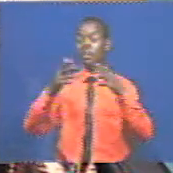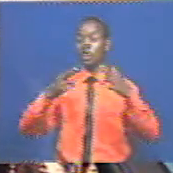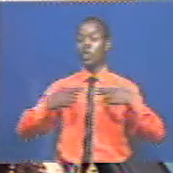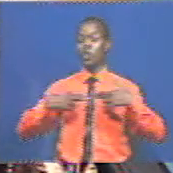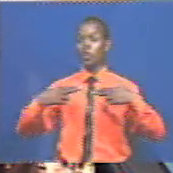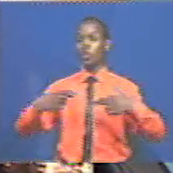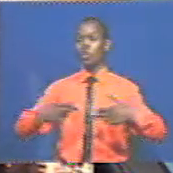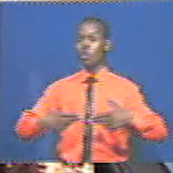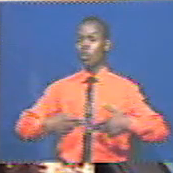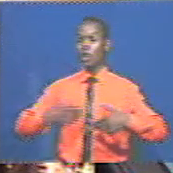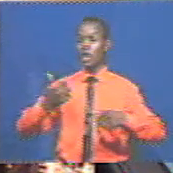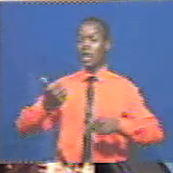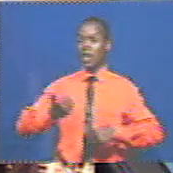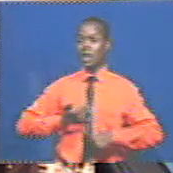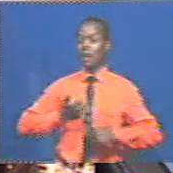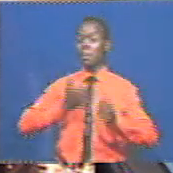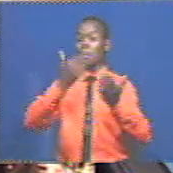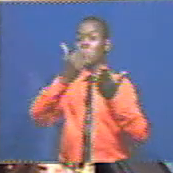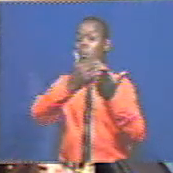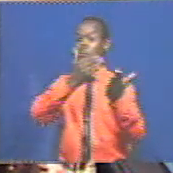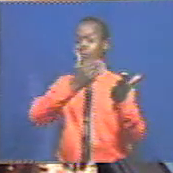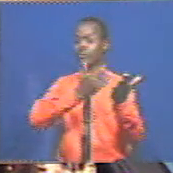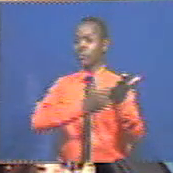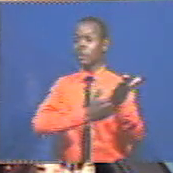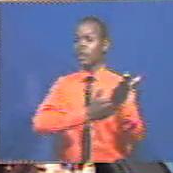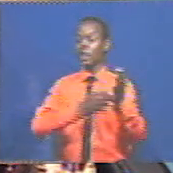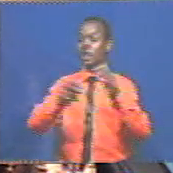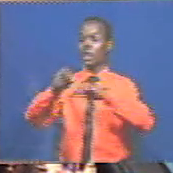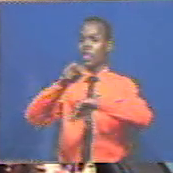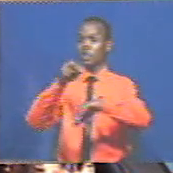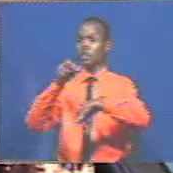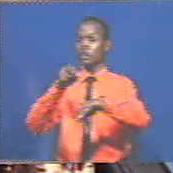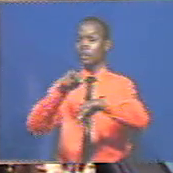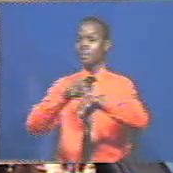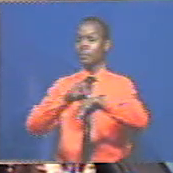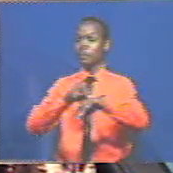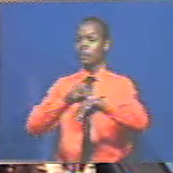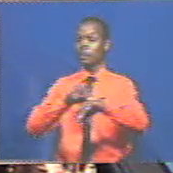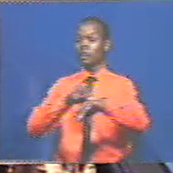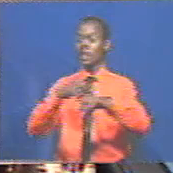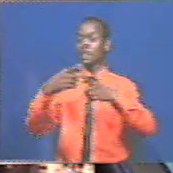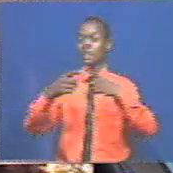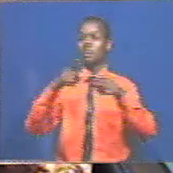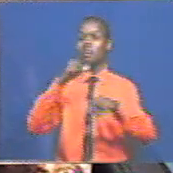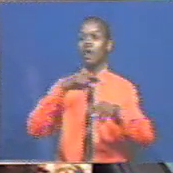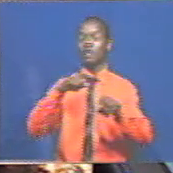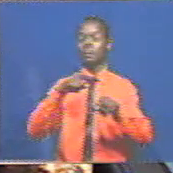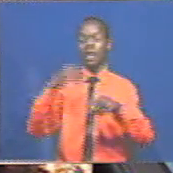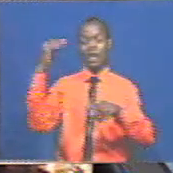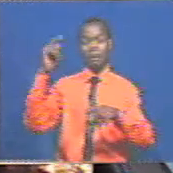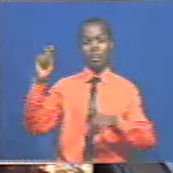girls we have program on the national statement by the head of states and